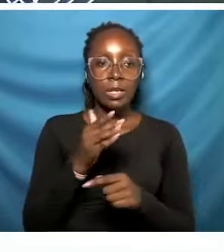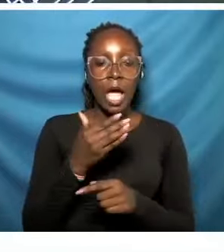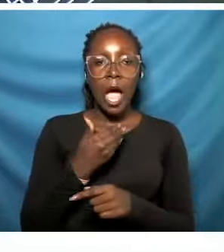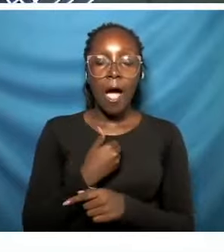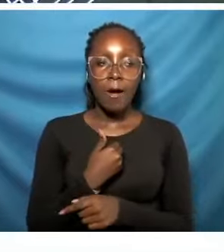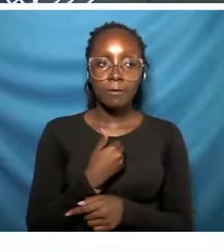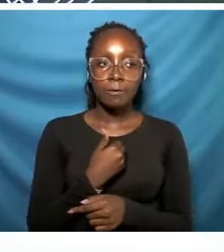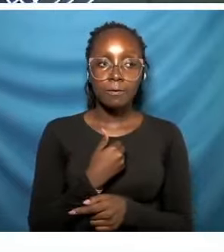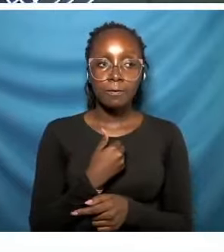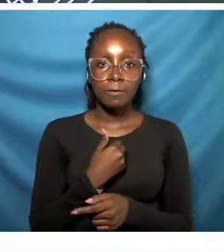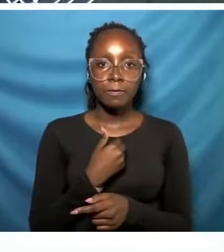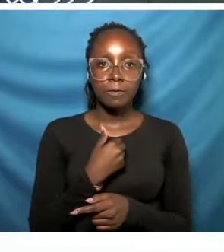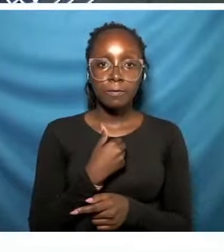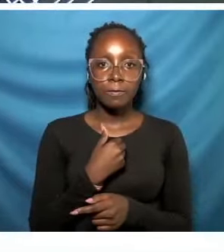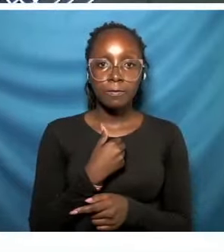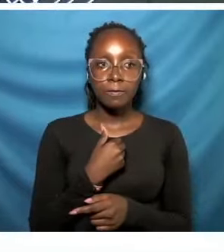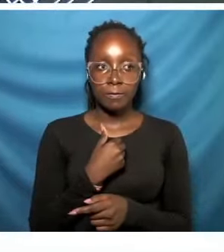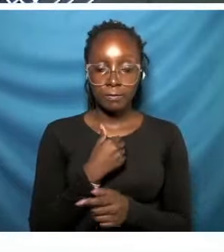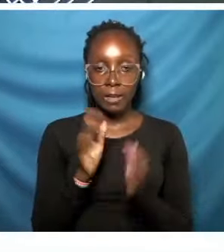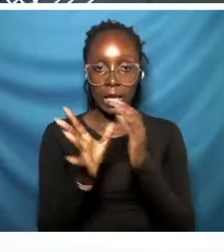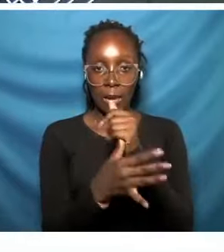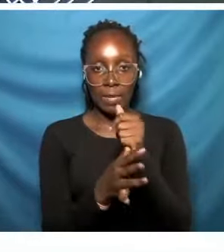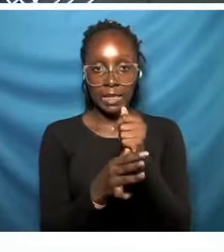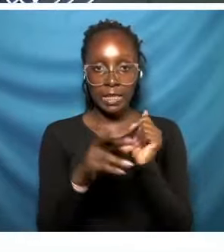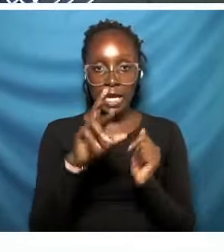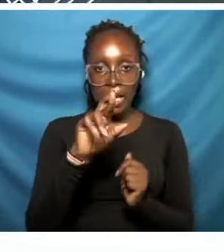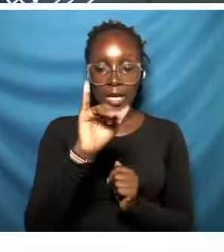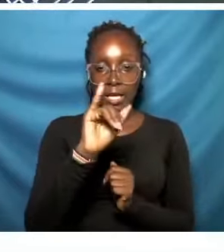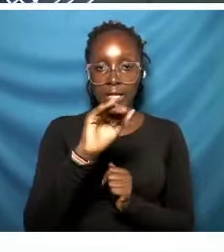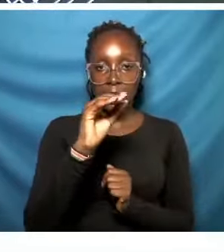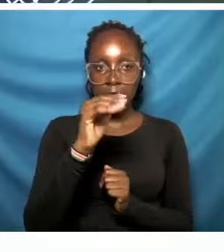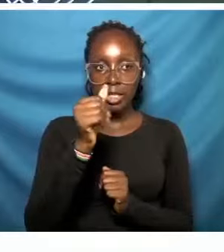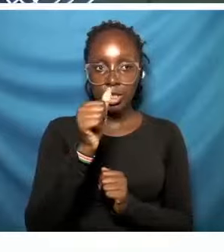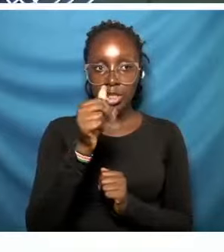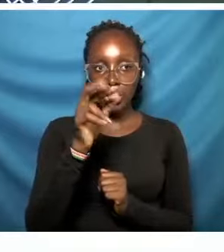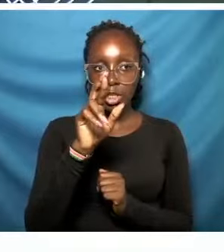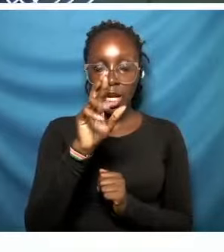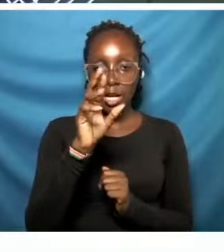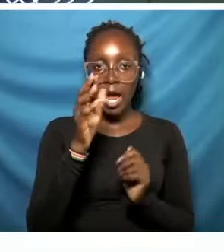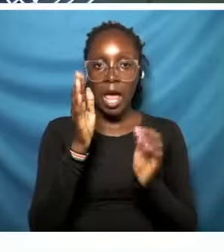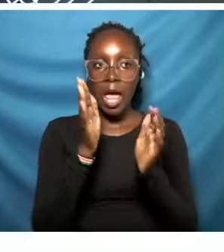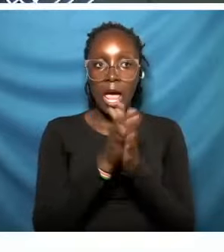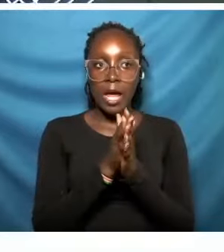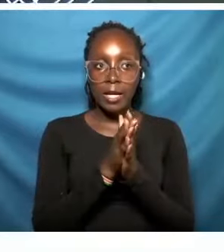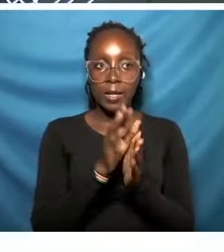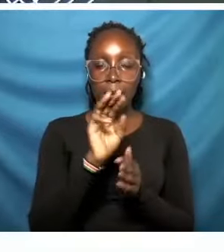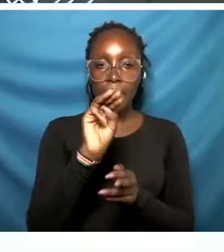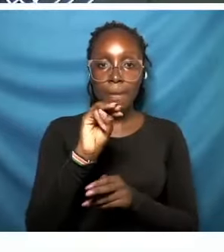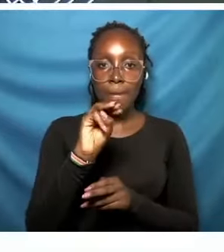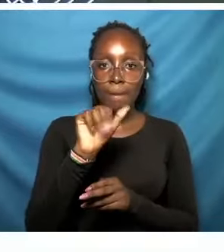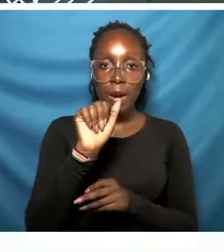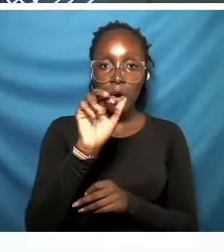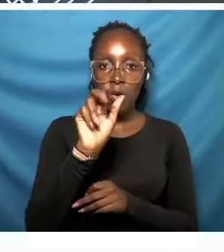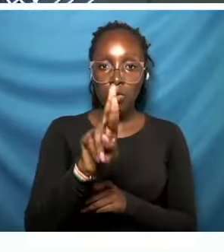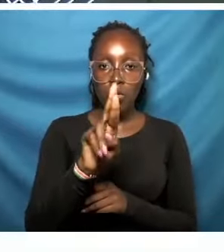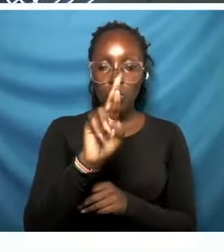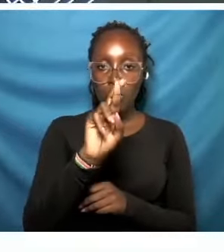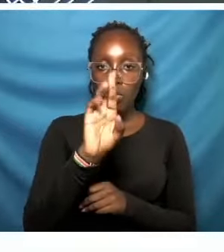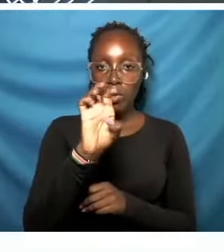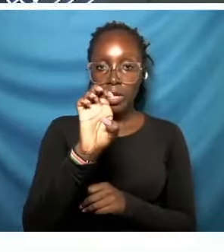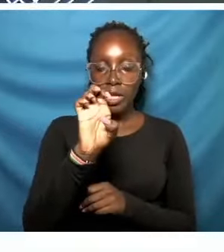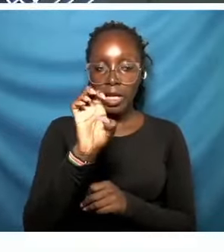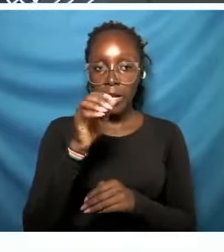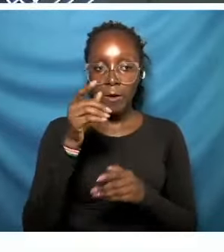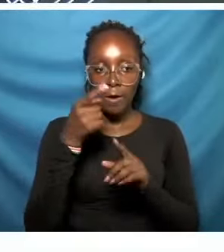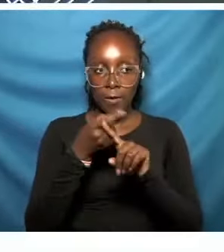between Ambassador Richard Philip Owade and Marino Pio Koja, both of All Saints Cathedral. And for